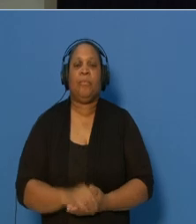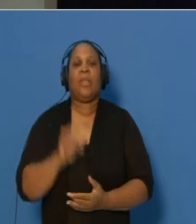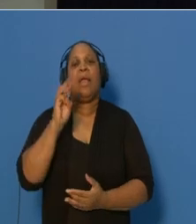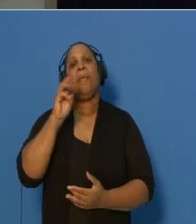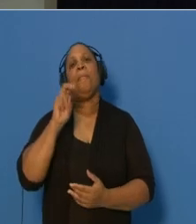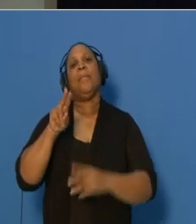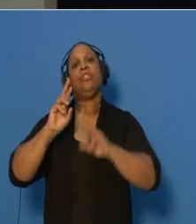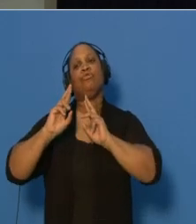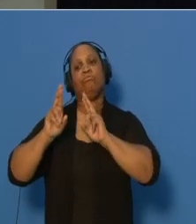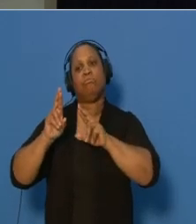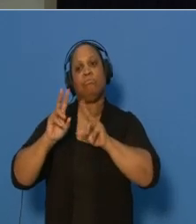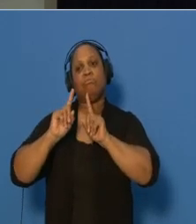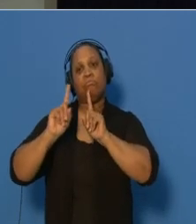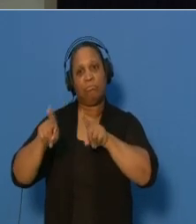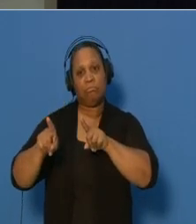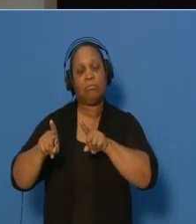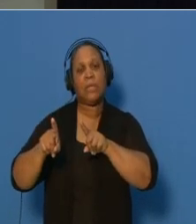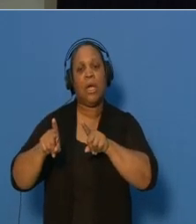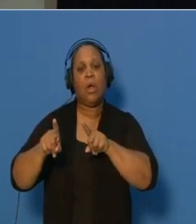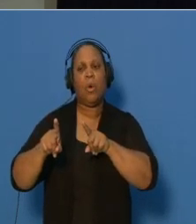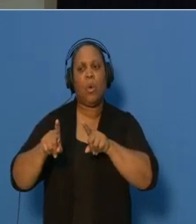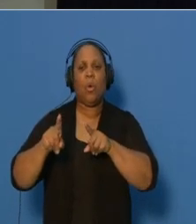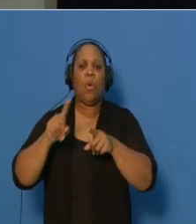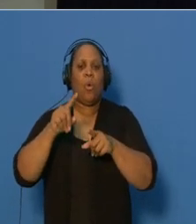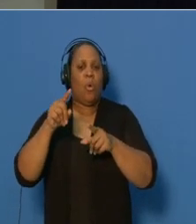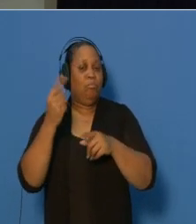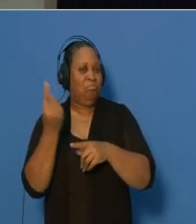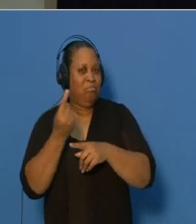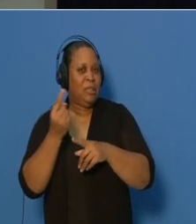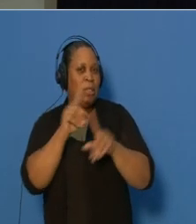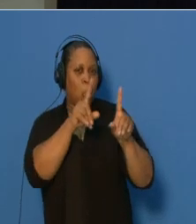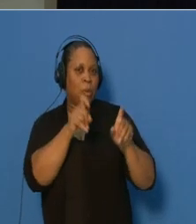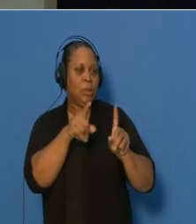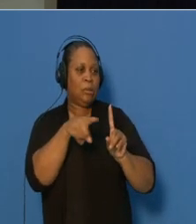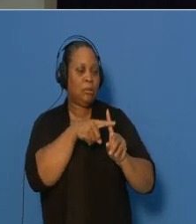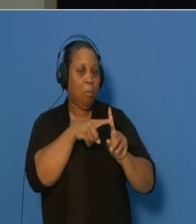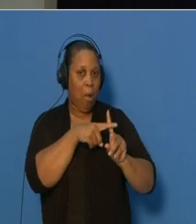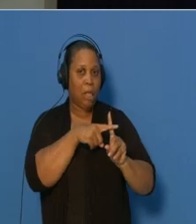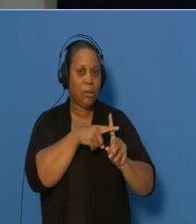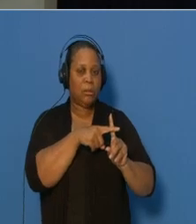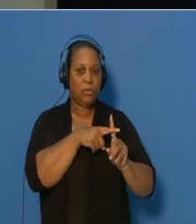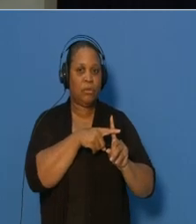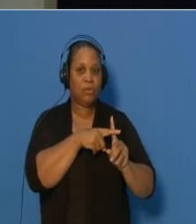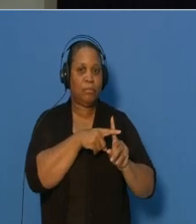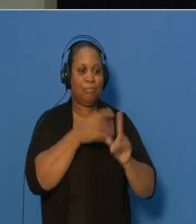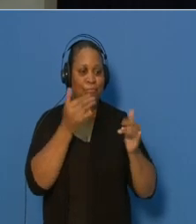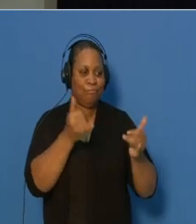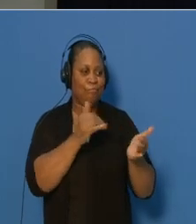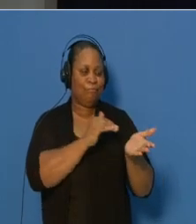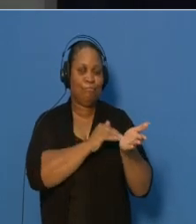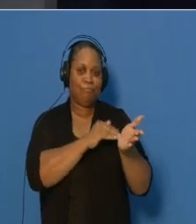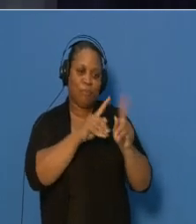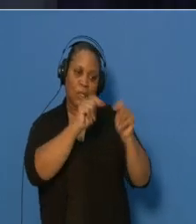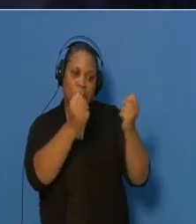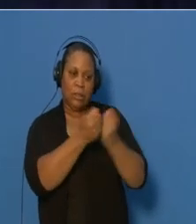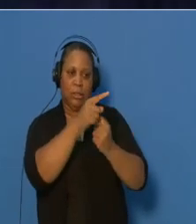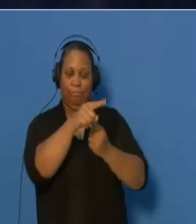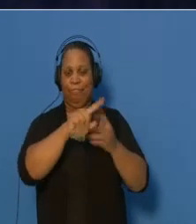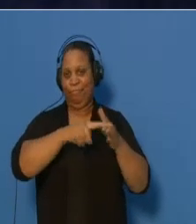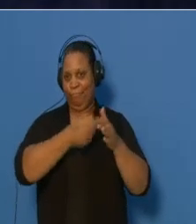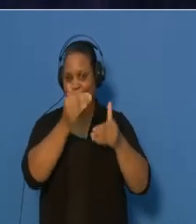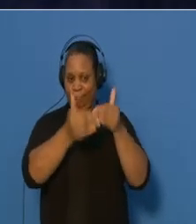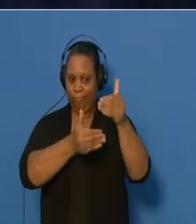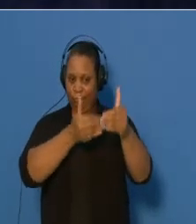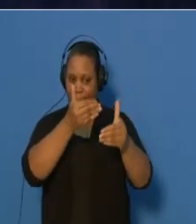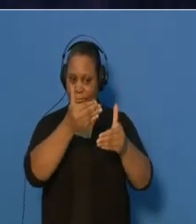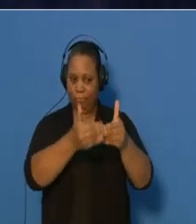When a person is tested positive for COVID-19, the epidemiology and surveillance unit starts a process that they refer